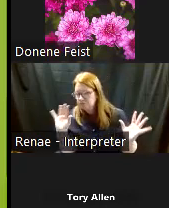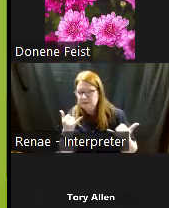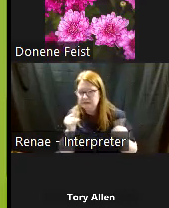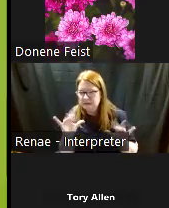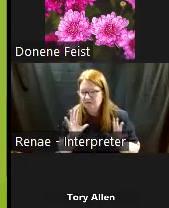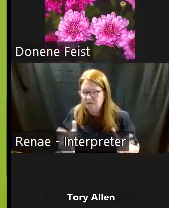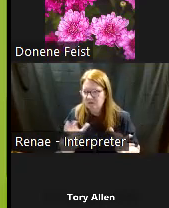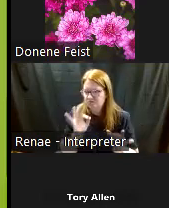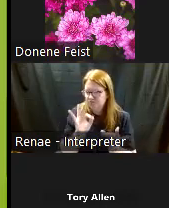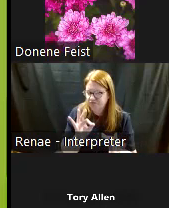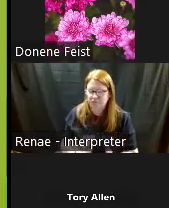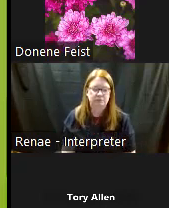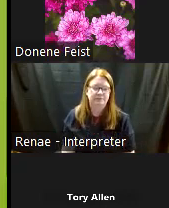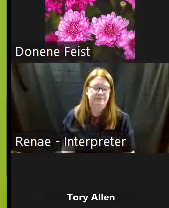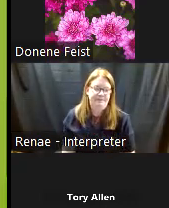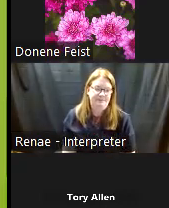Next.